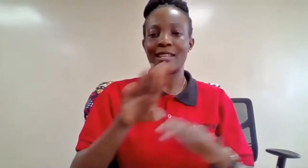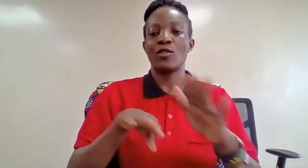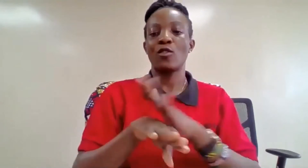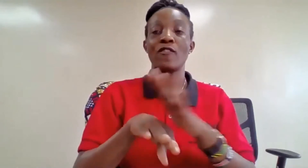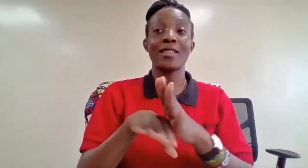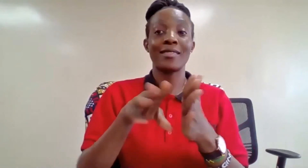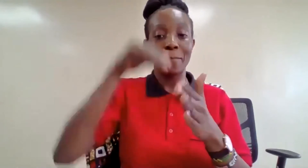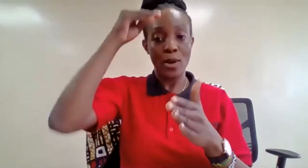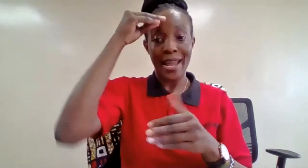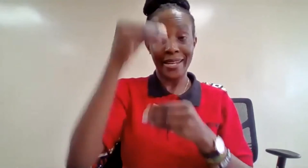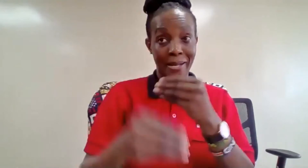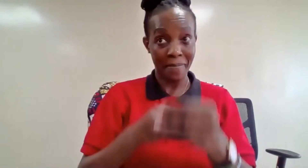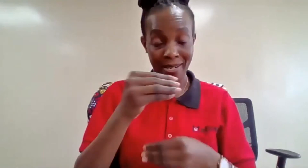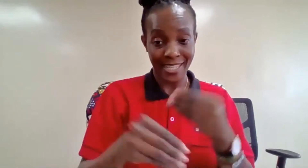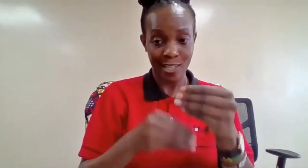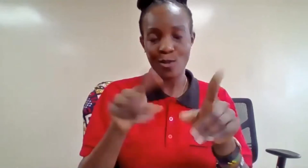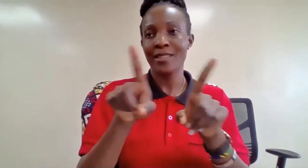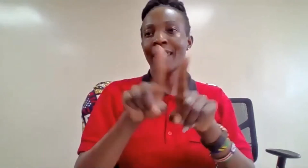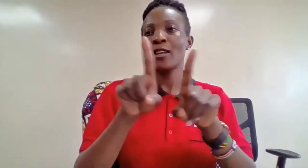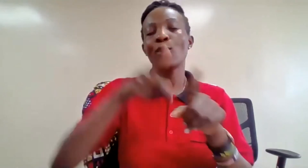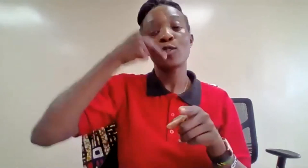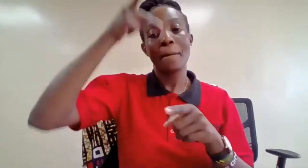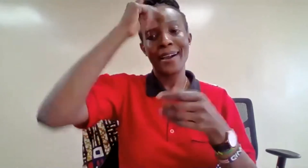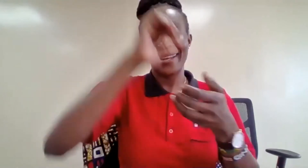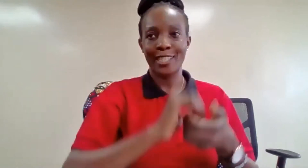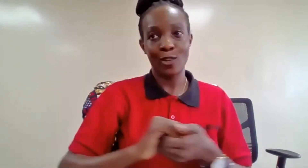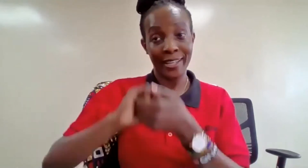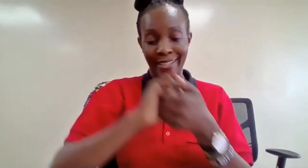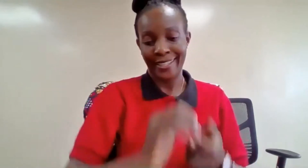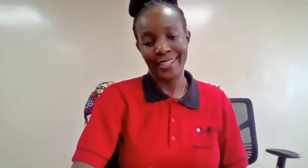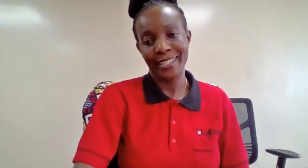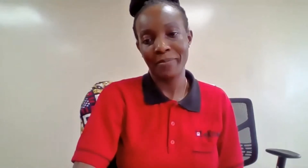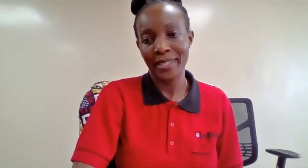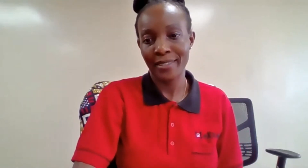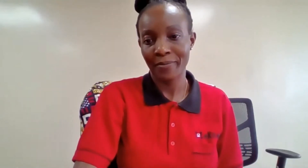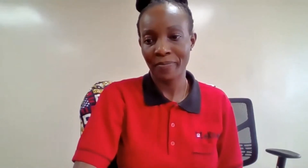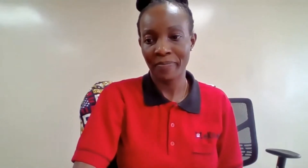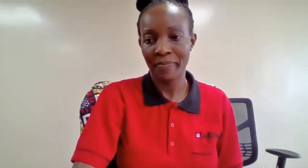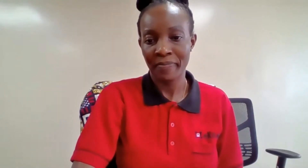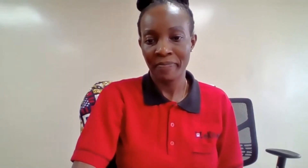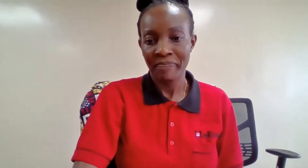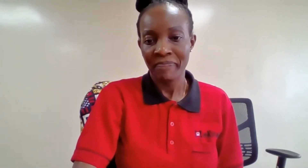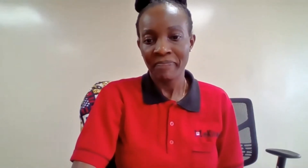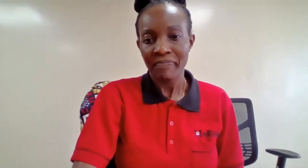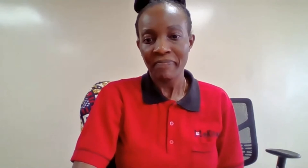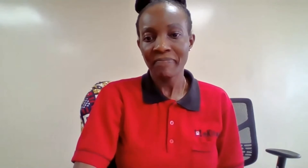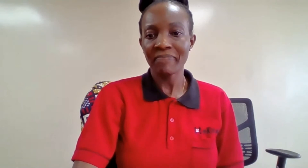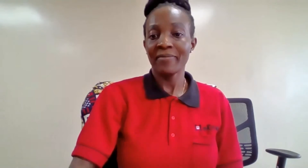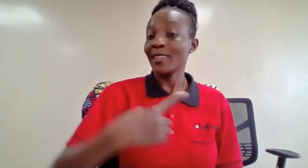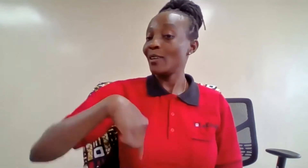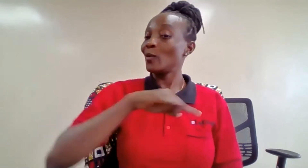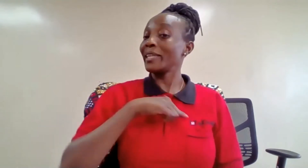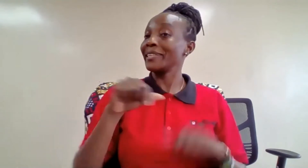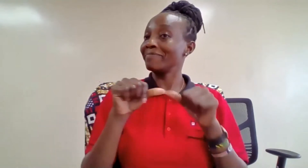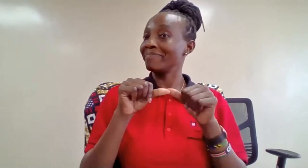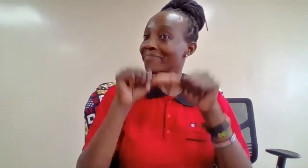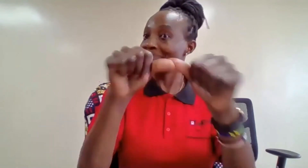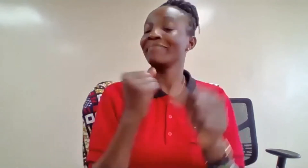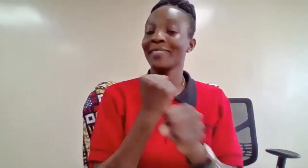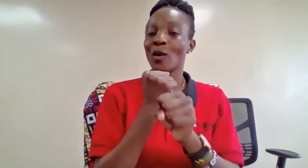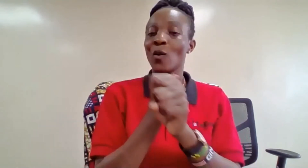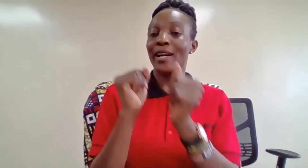work with KUB and others. Thank you for supporting our work, providing innovation so that we can